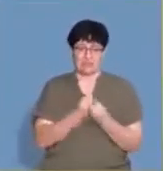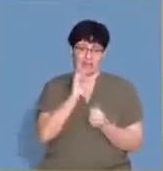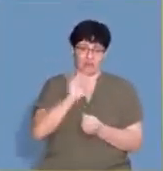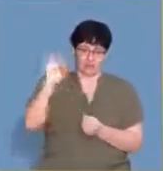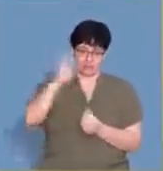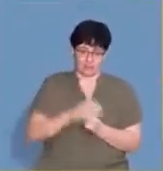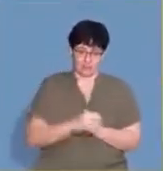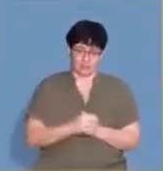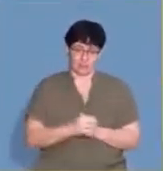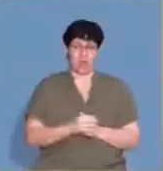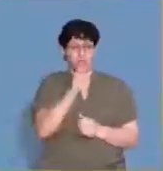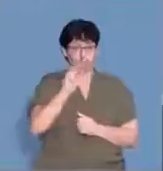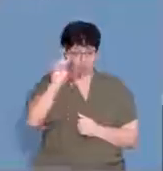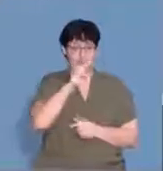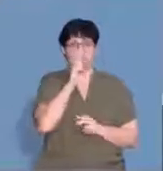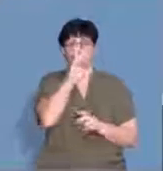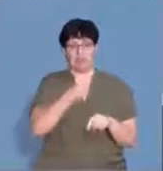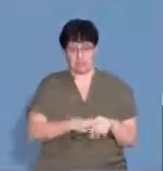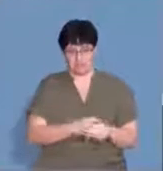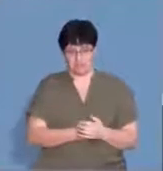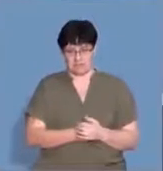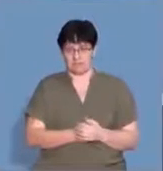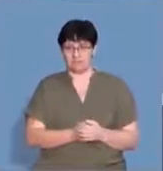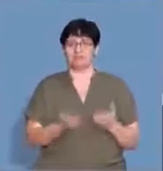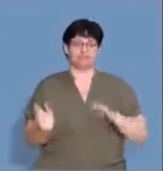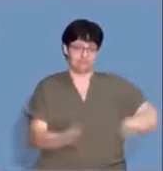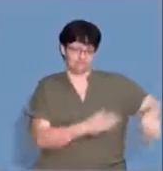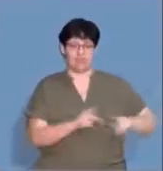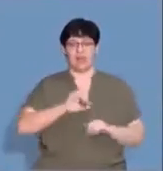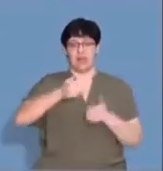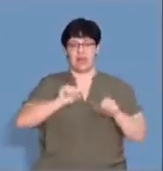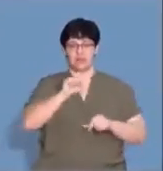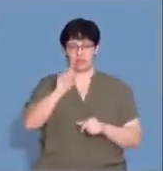cubed, twice if it's squared. Hey, let's see what the next question is.